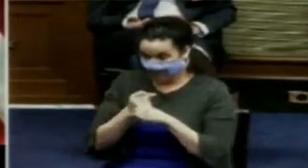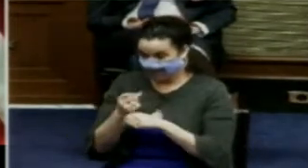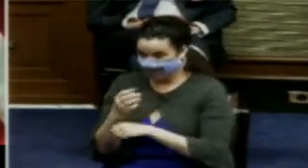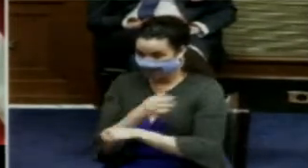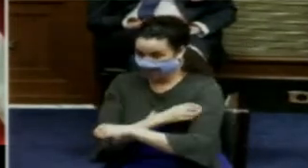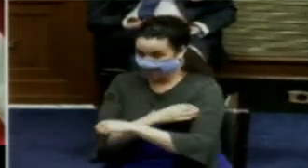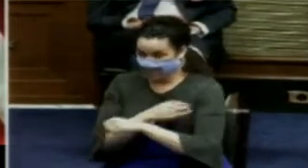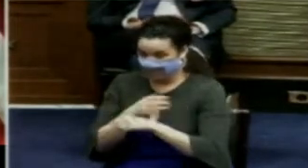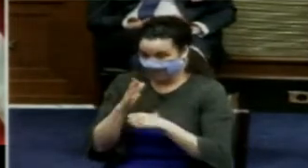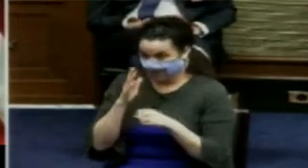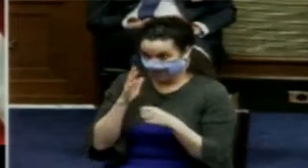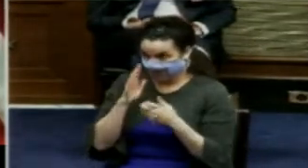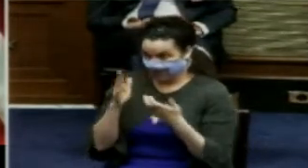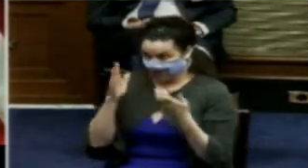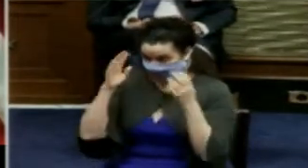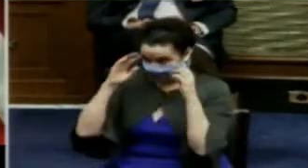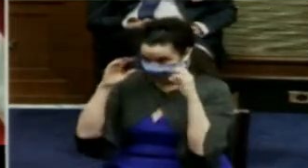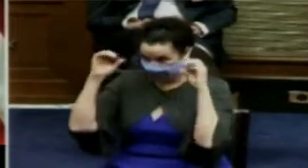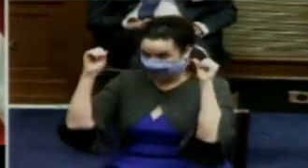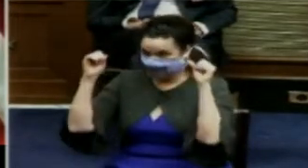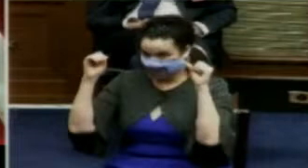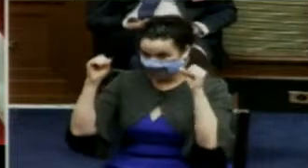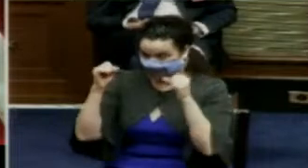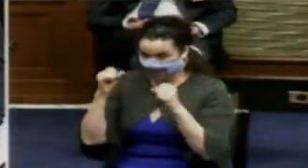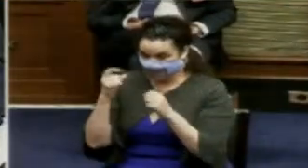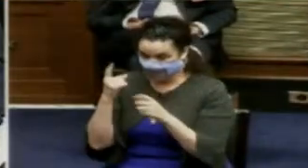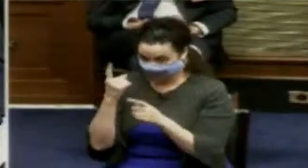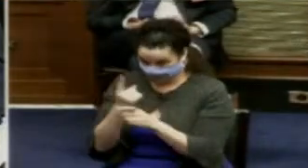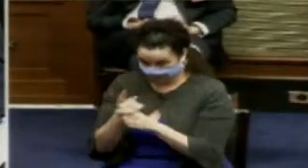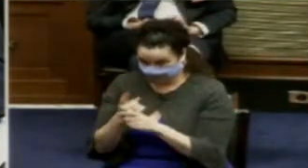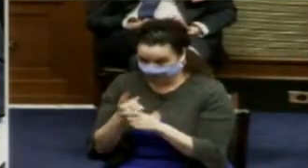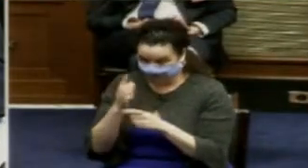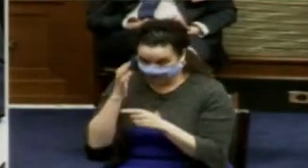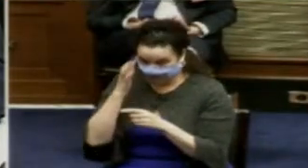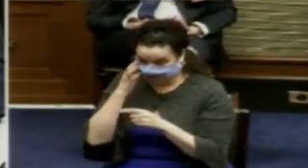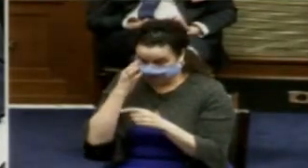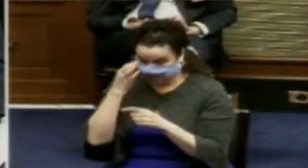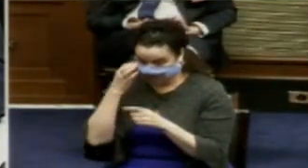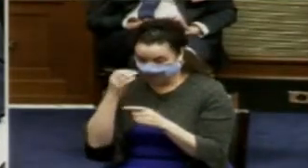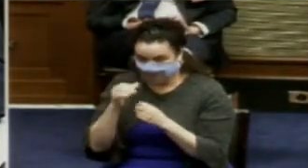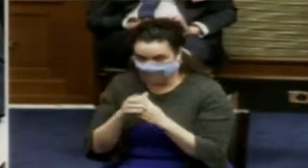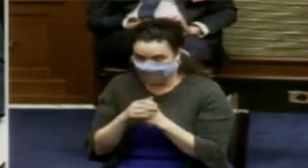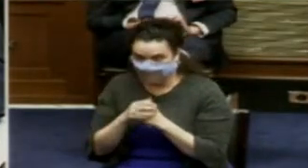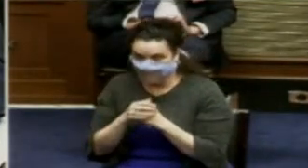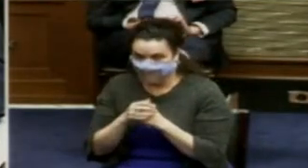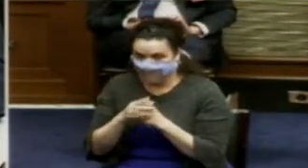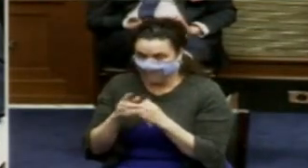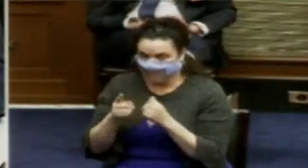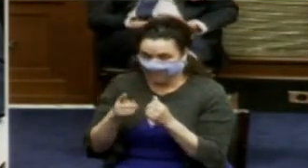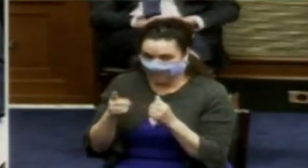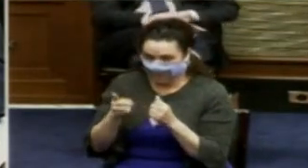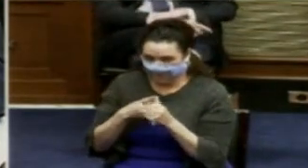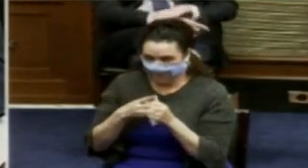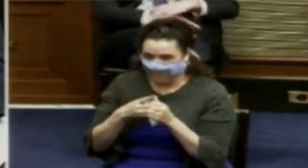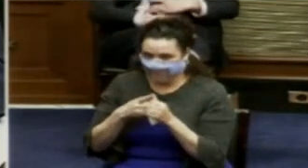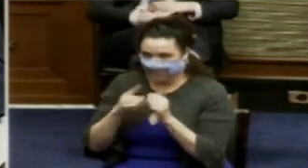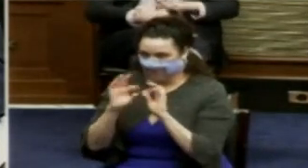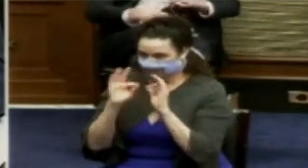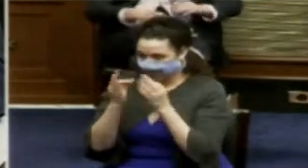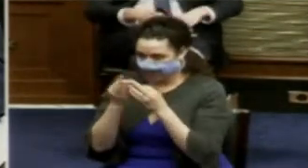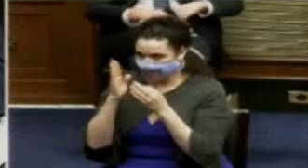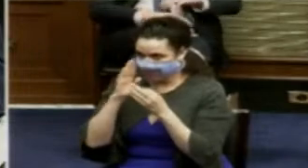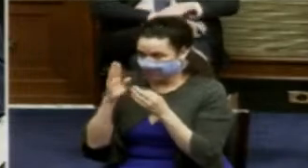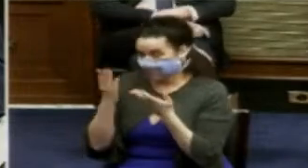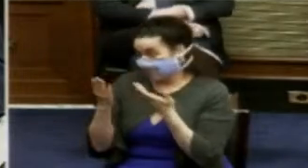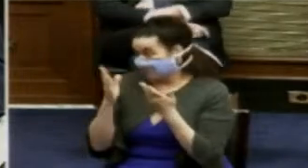be the president, occupied by Mr. Biden. Is that right? It is certainly conceivable that the first family would be the only